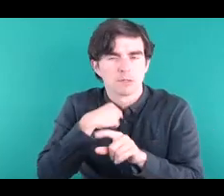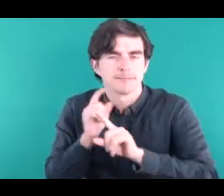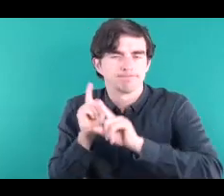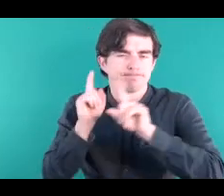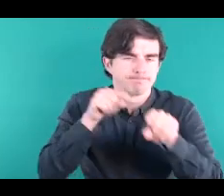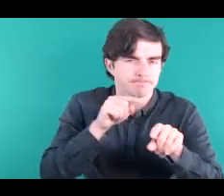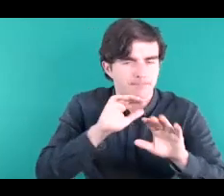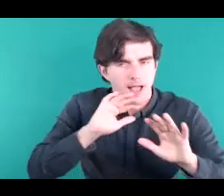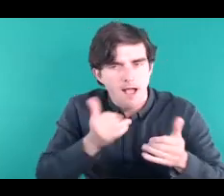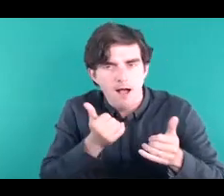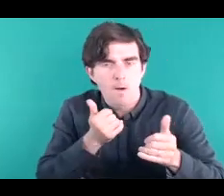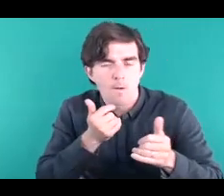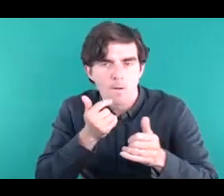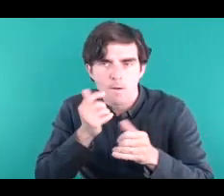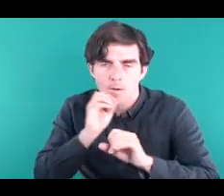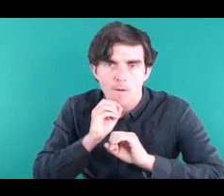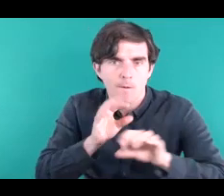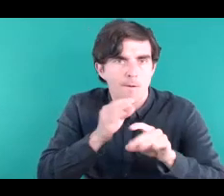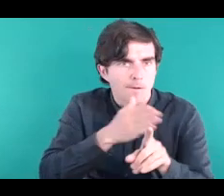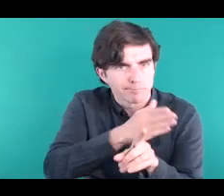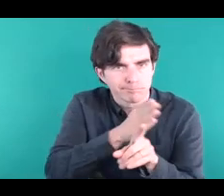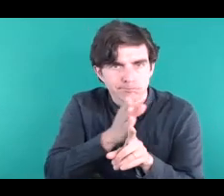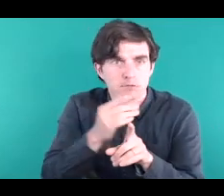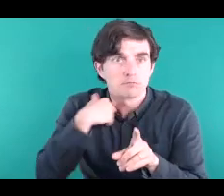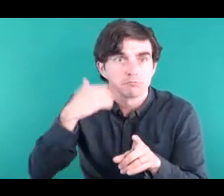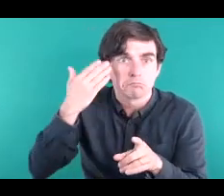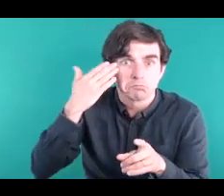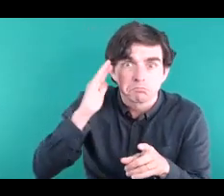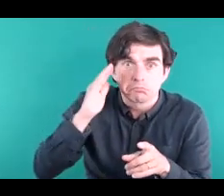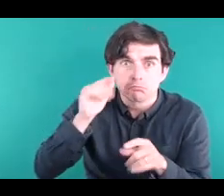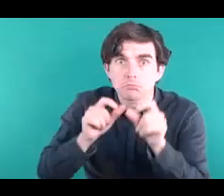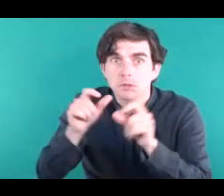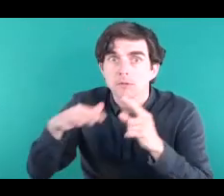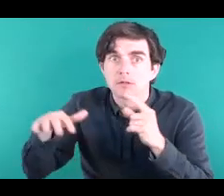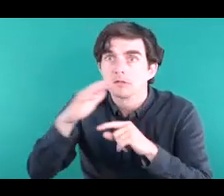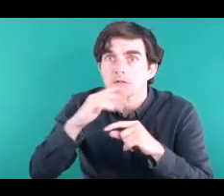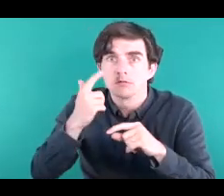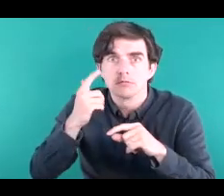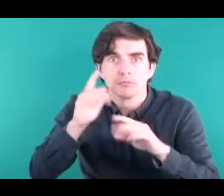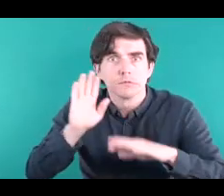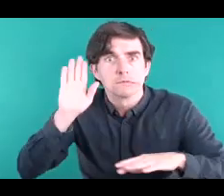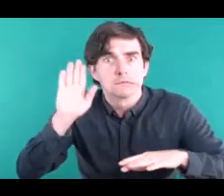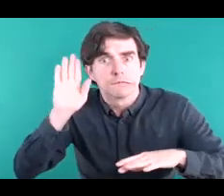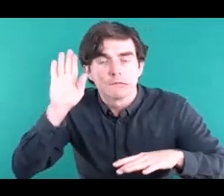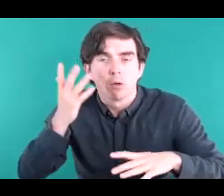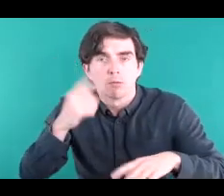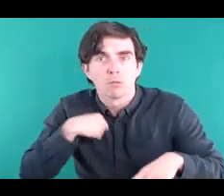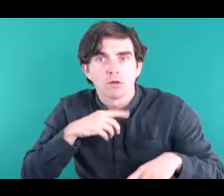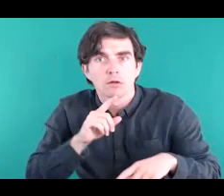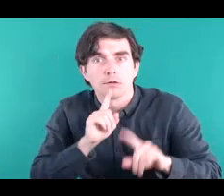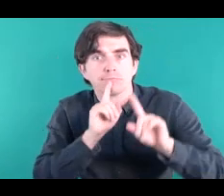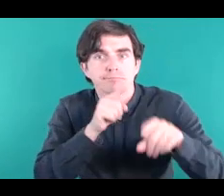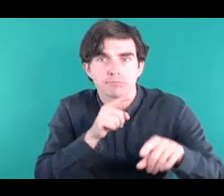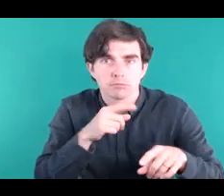What we will do, we will share all those PowerPoint with you and related documents.